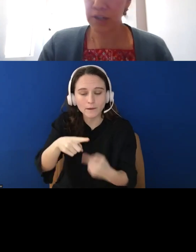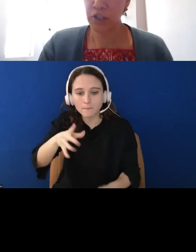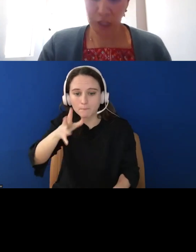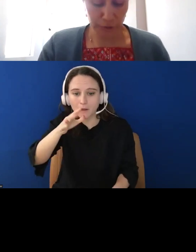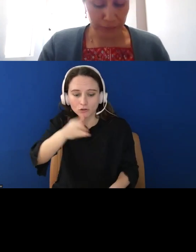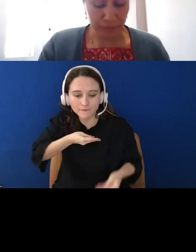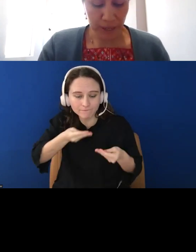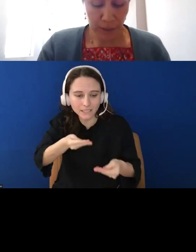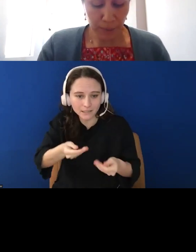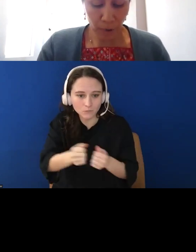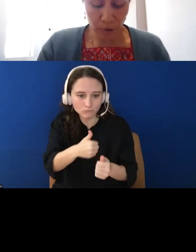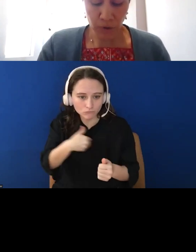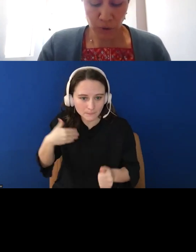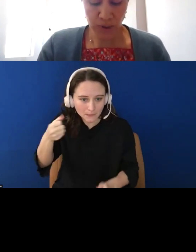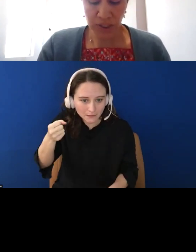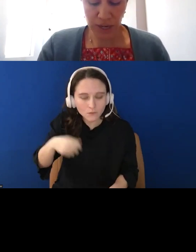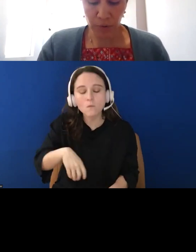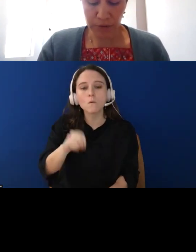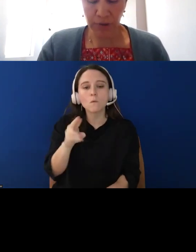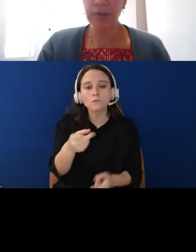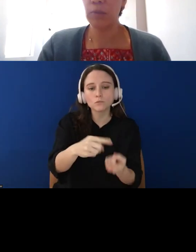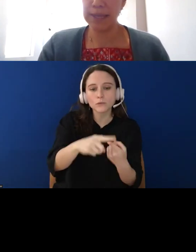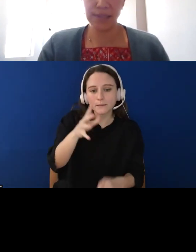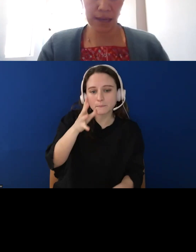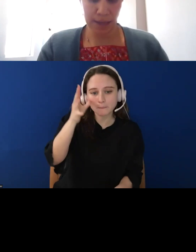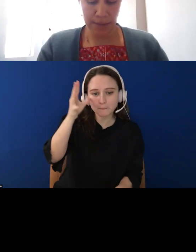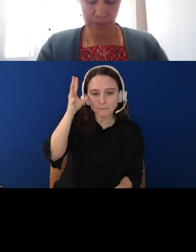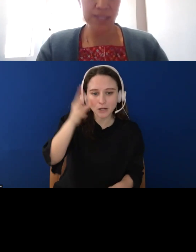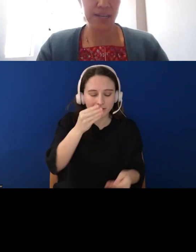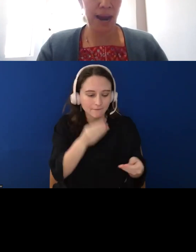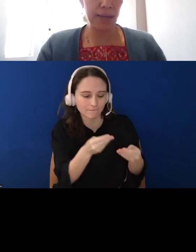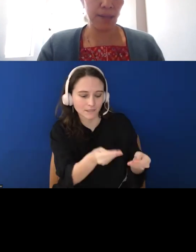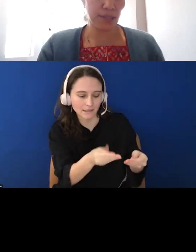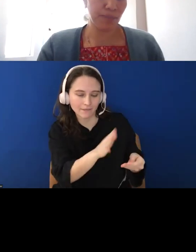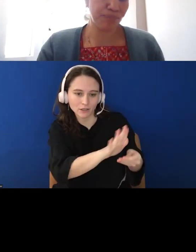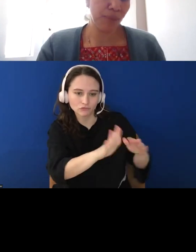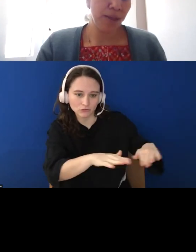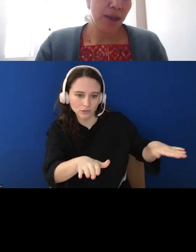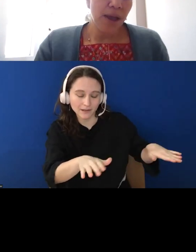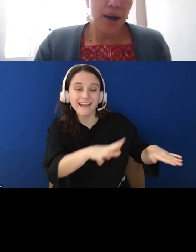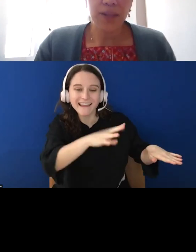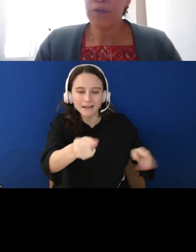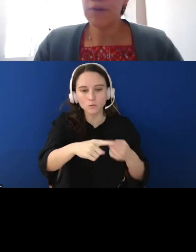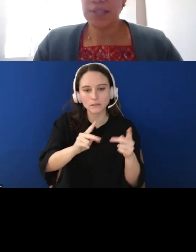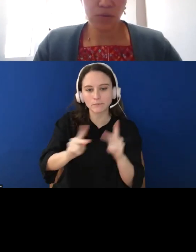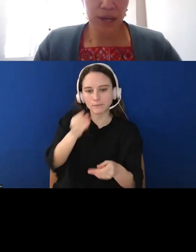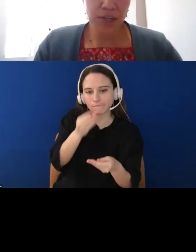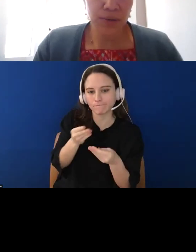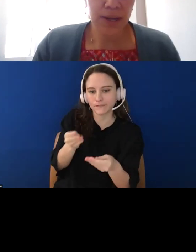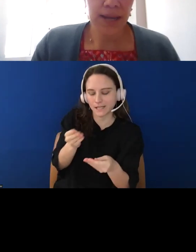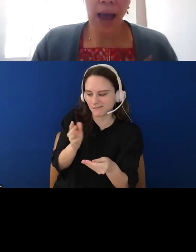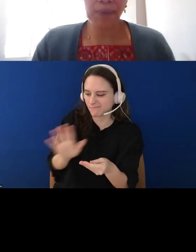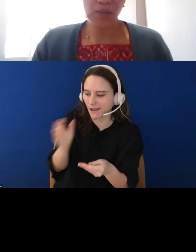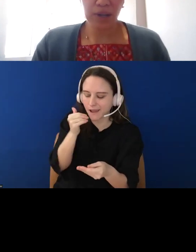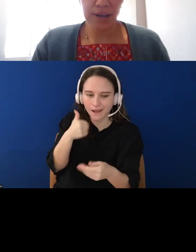parents feed their children. People also use this term when feeding domestic animals. A different